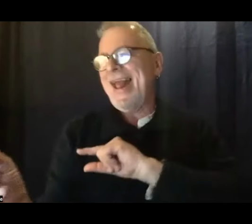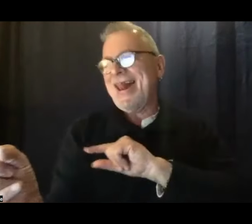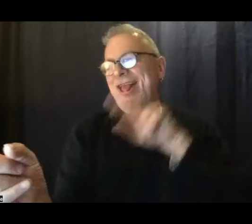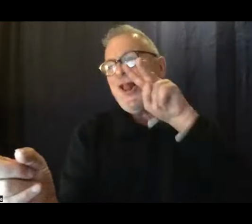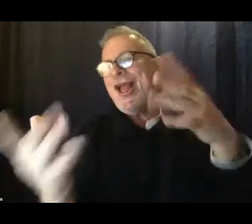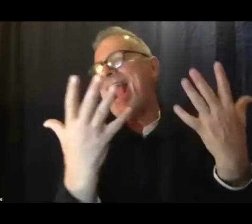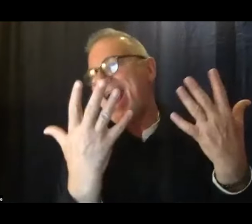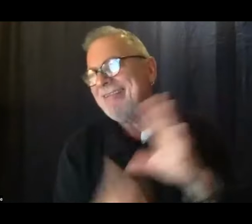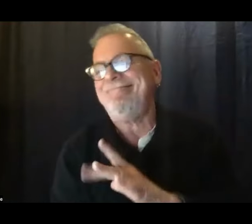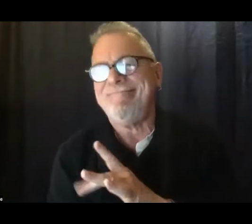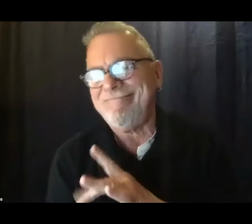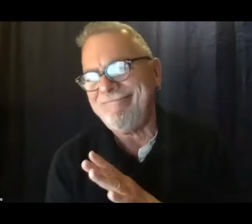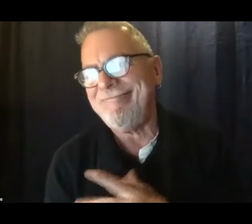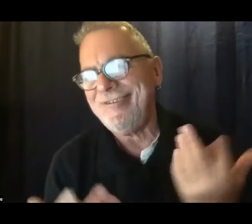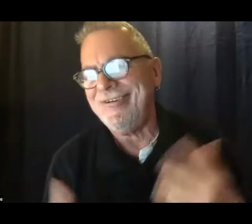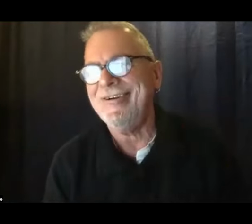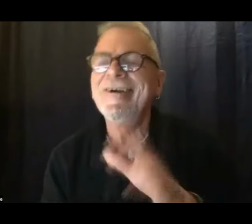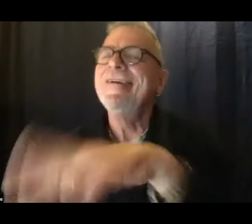1 second.